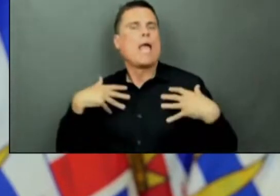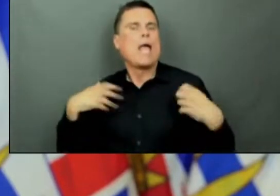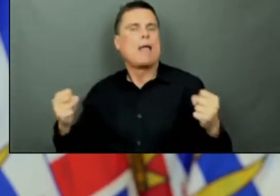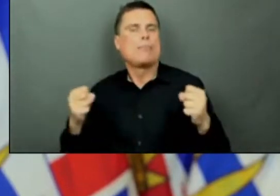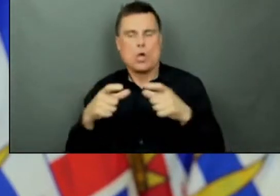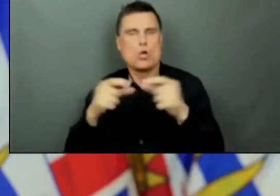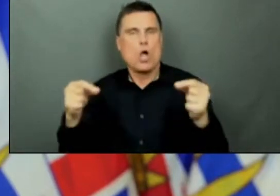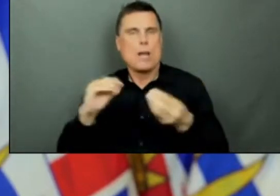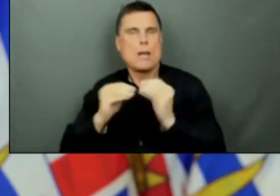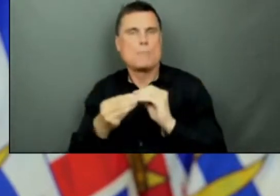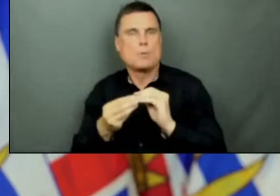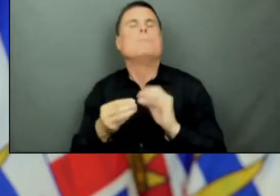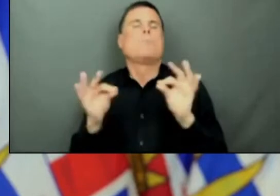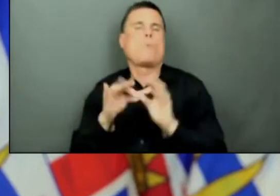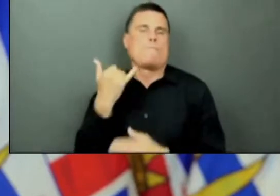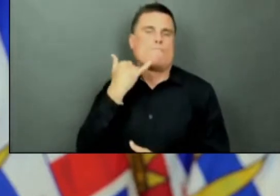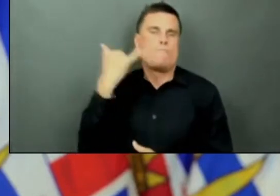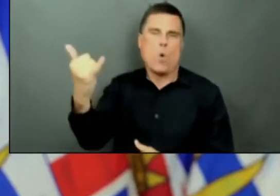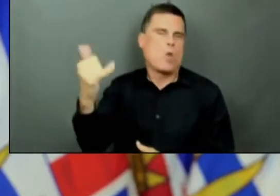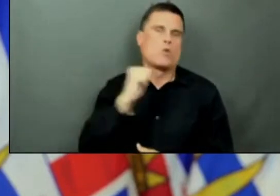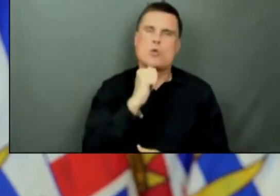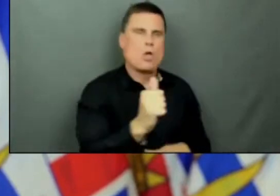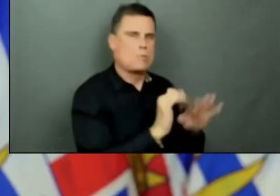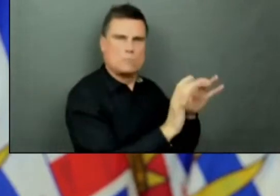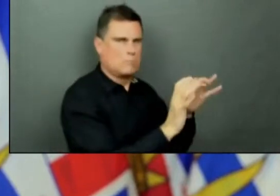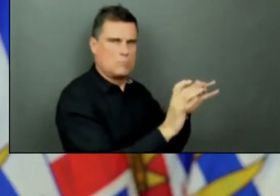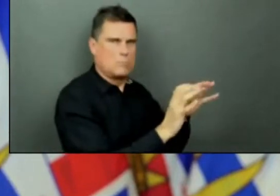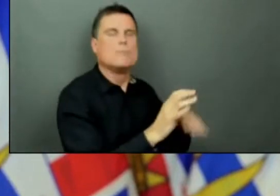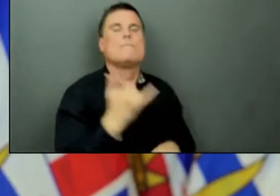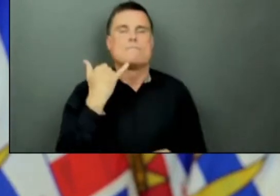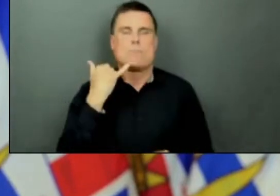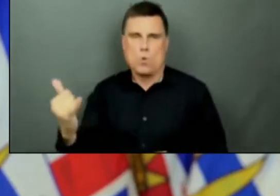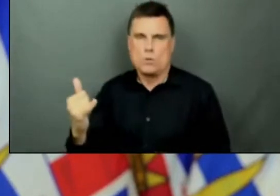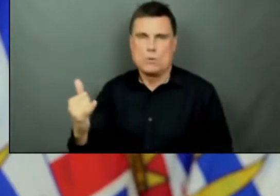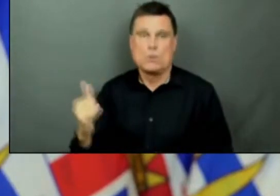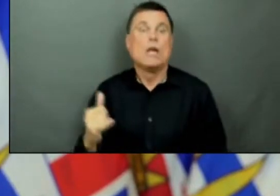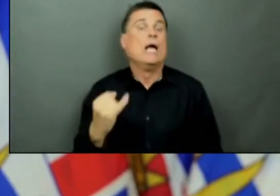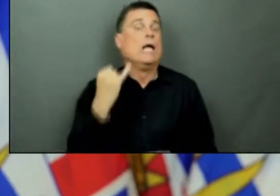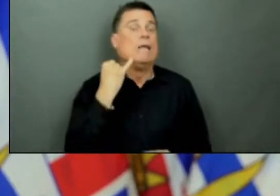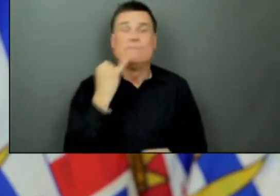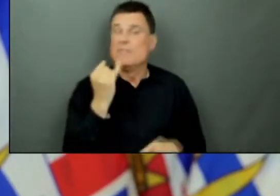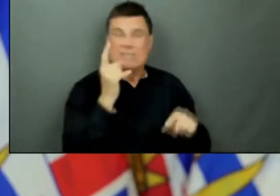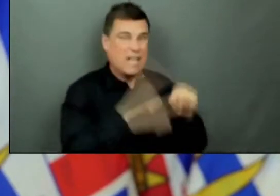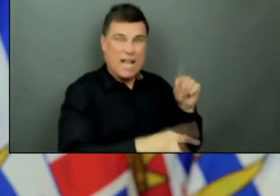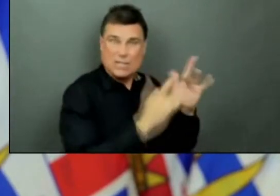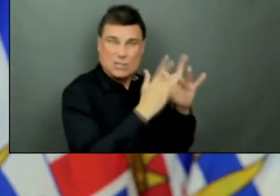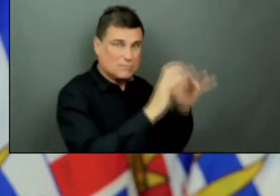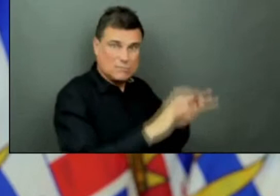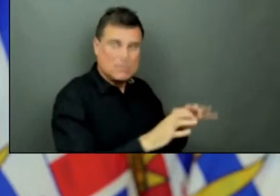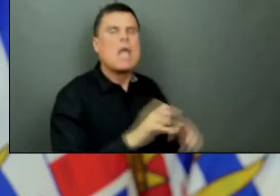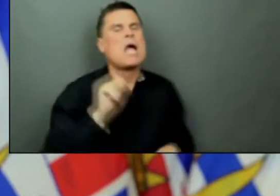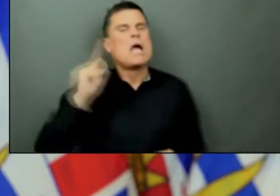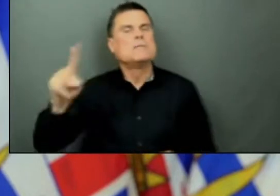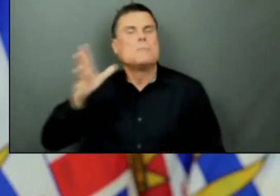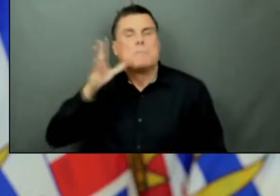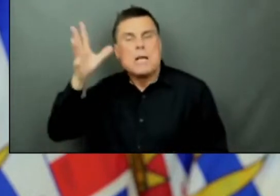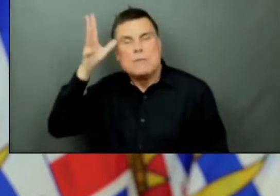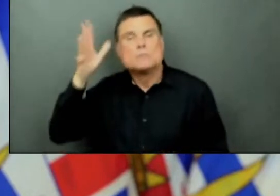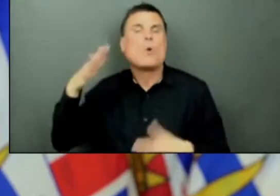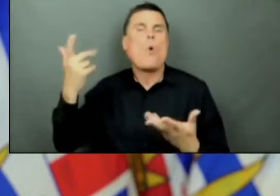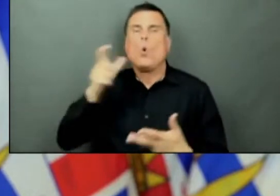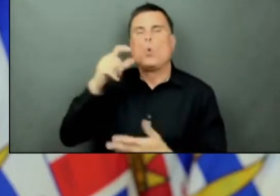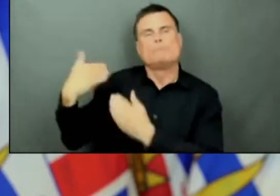this category, or you can have a parent, guardian, or trusted adult work with you to do that. If a parent or guardian has an